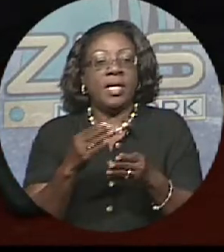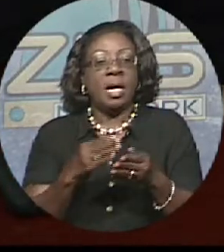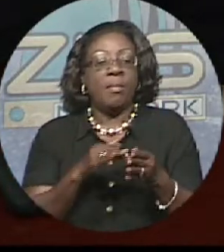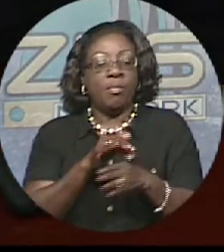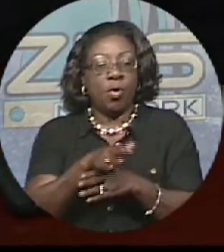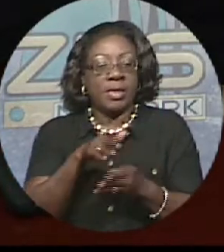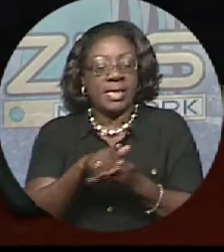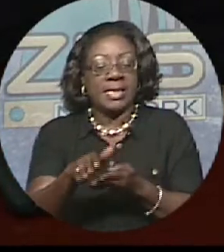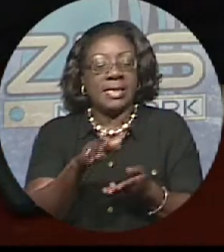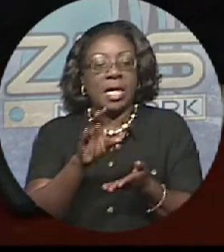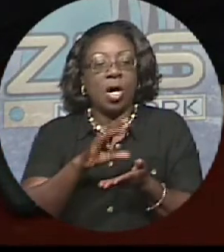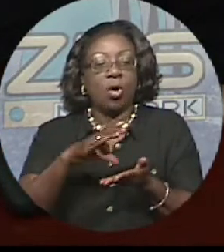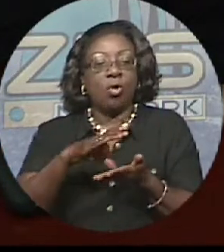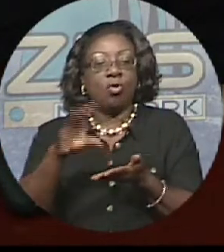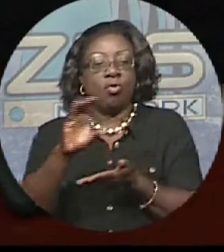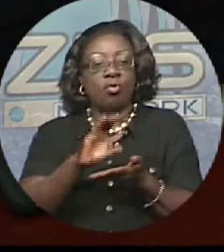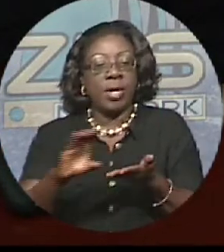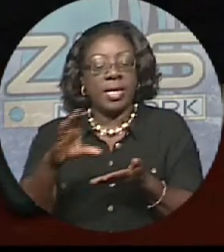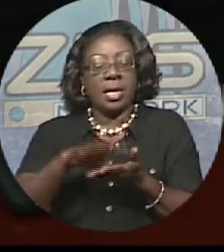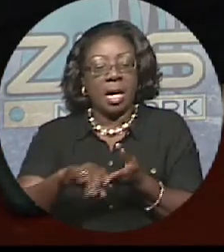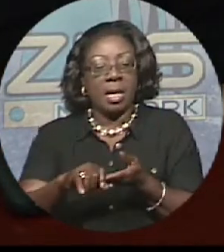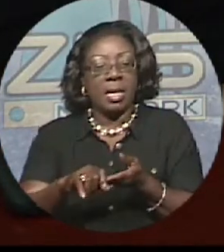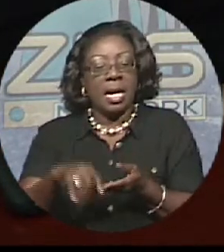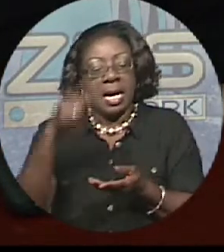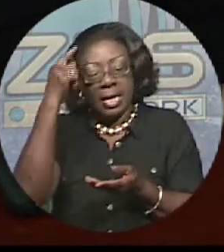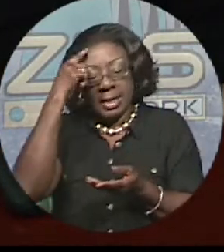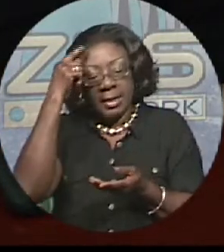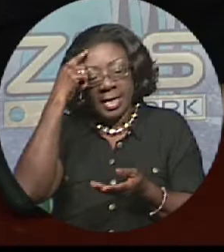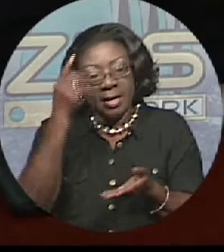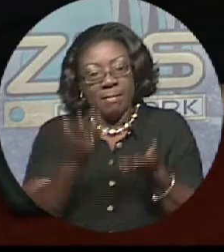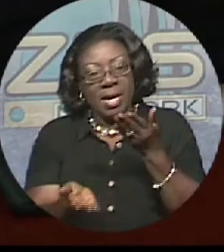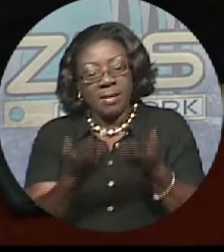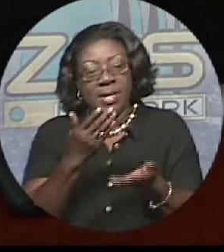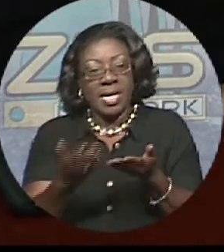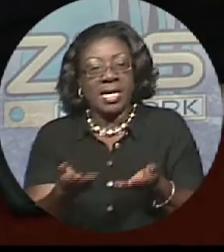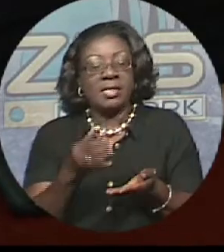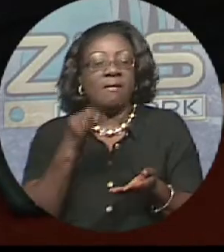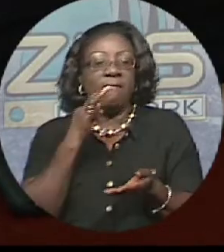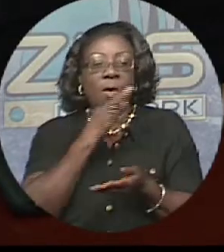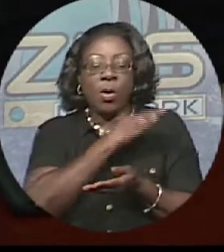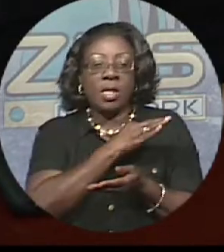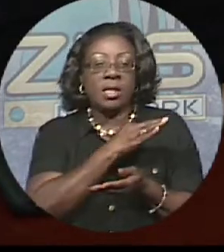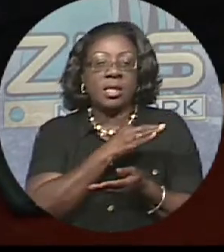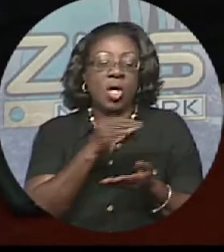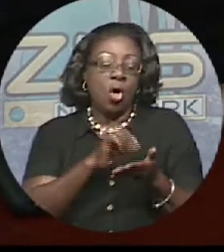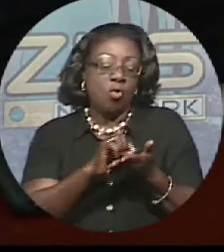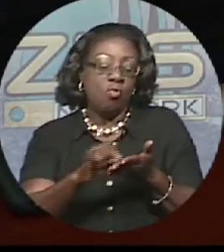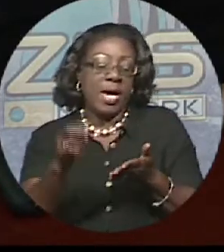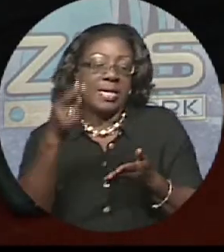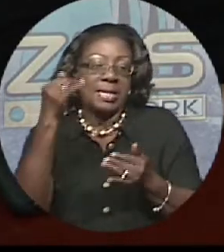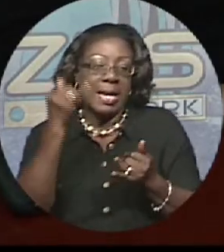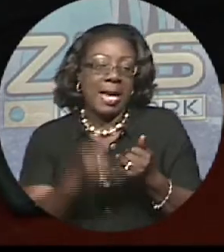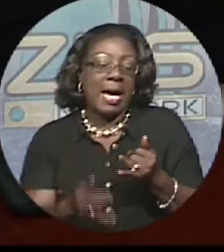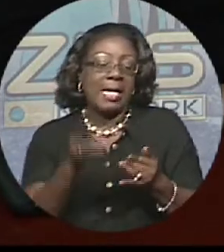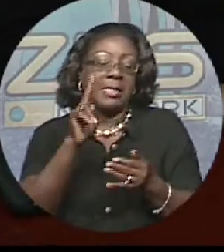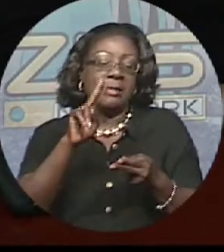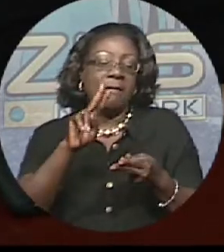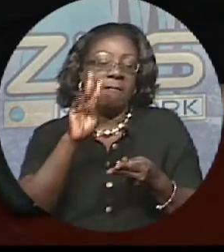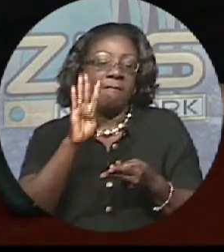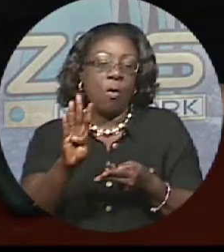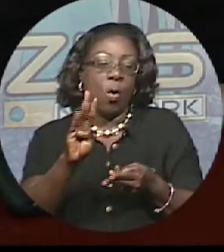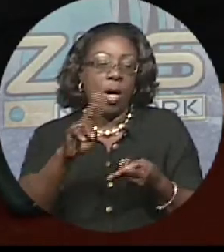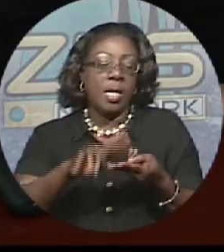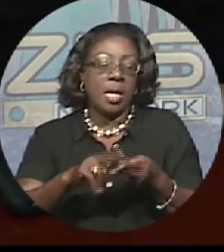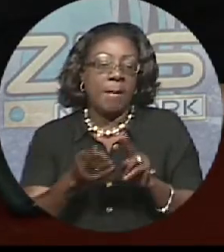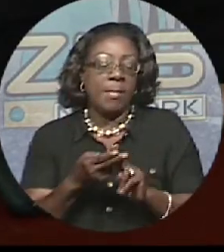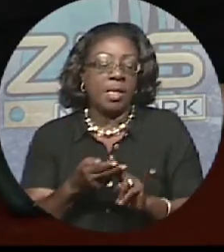card transaction and they have any reason to suspect that a card may be fraudulent, compare the last 4 digits on the card that's being presented against the